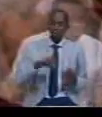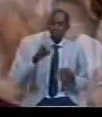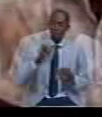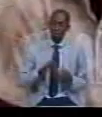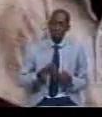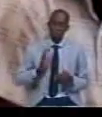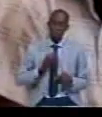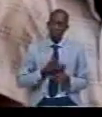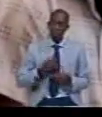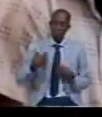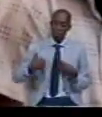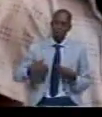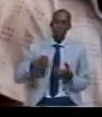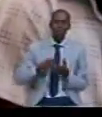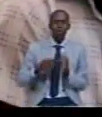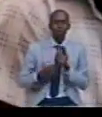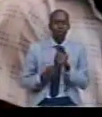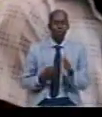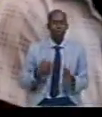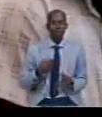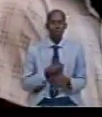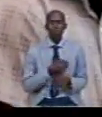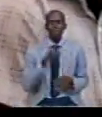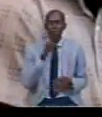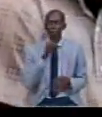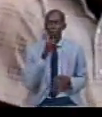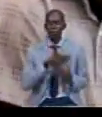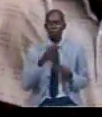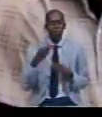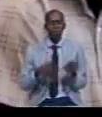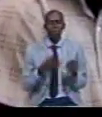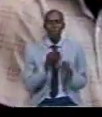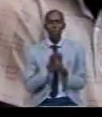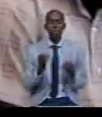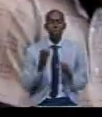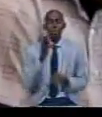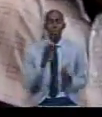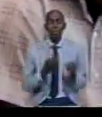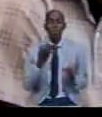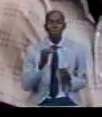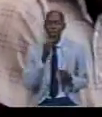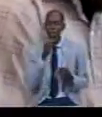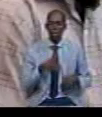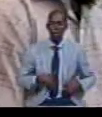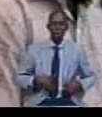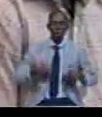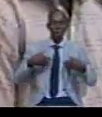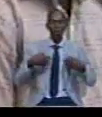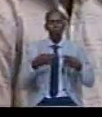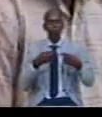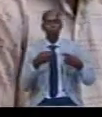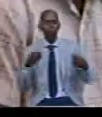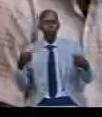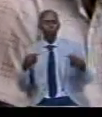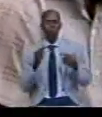saved. If there's anger, bitterness, hatred, animosity,